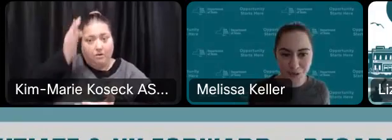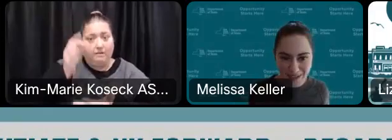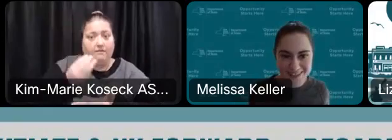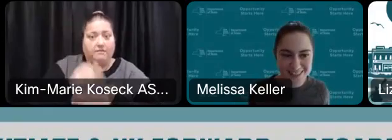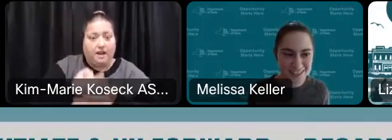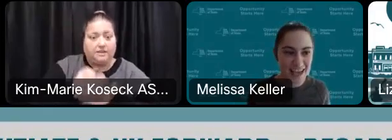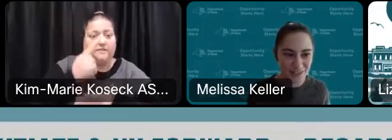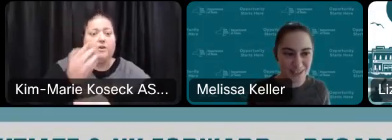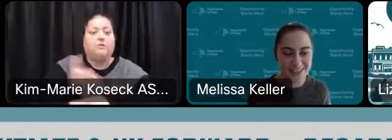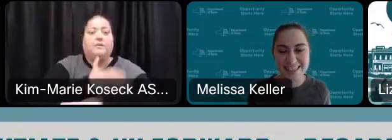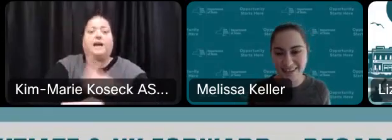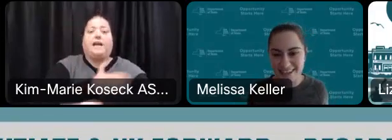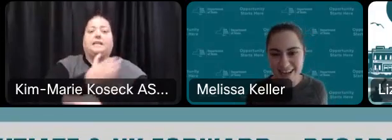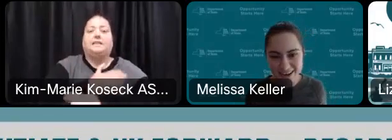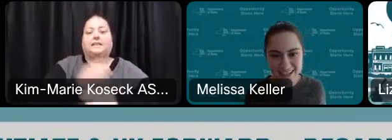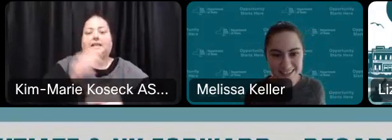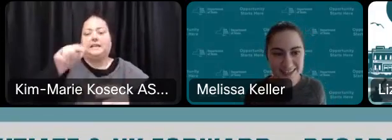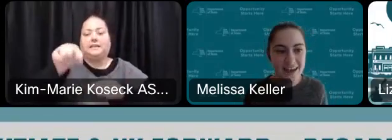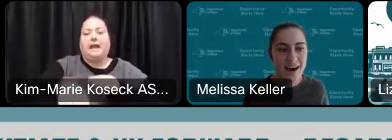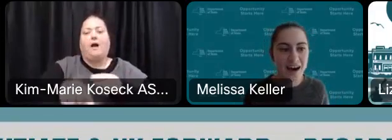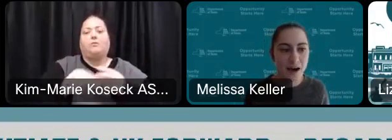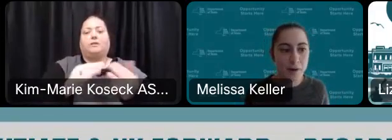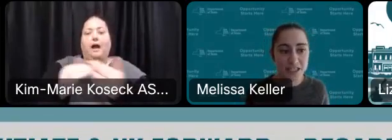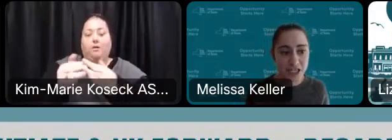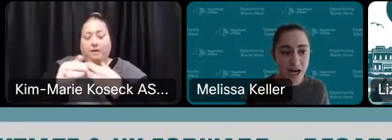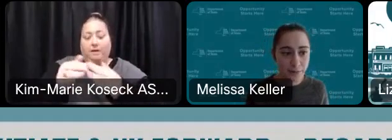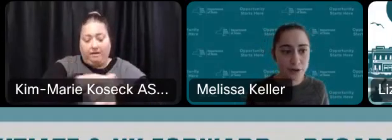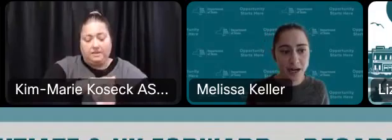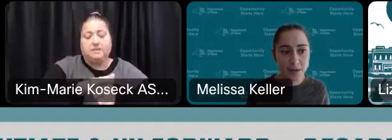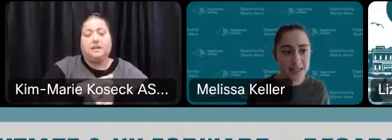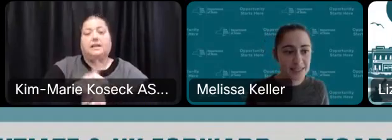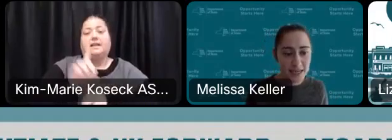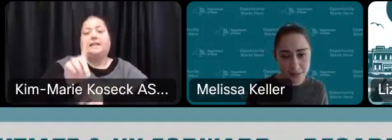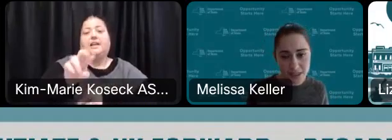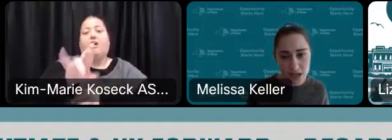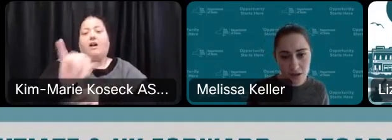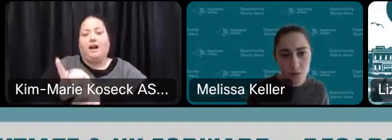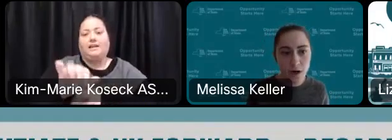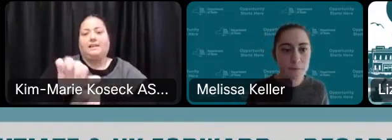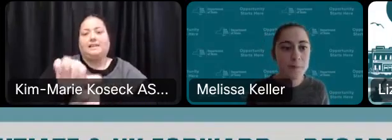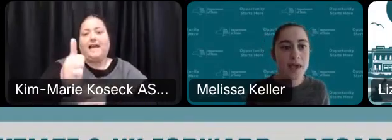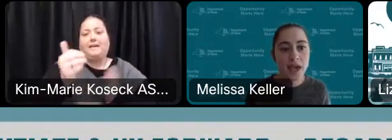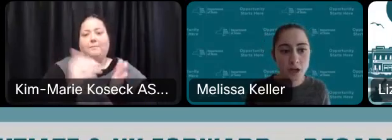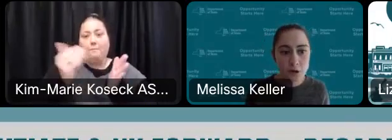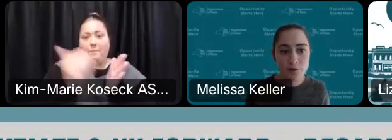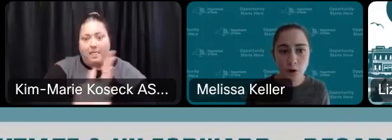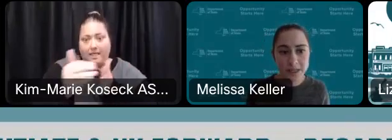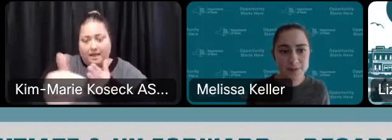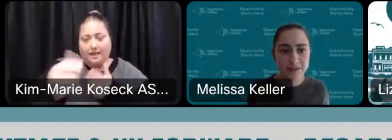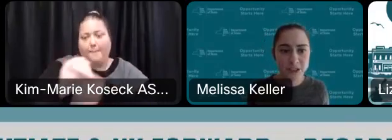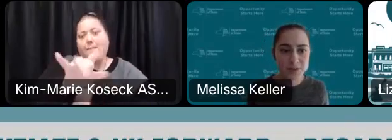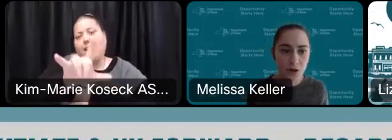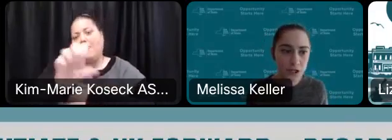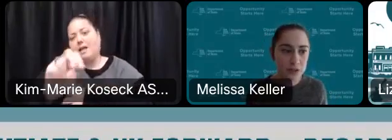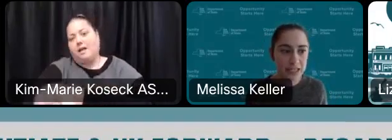fuel revitalization efforts in downtown areas. Our DRI program is a $10 million award, and New York Forward is